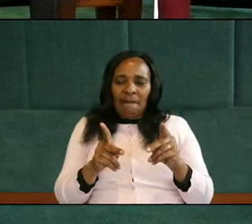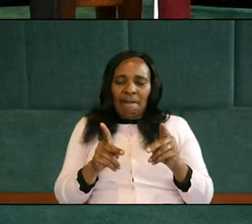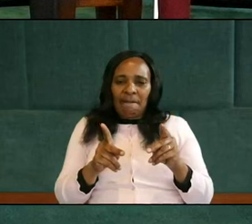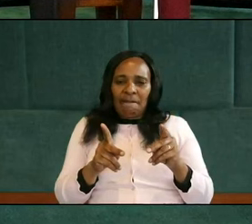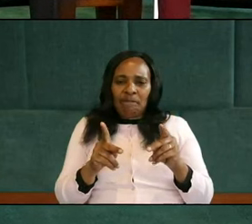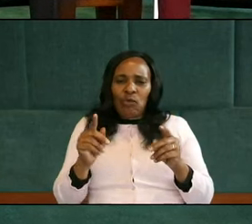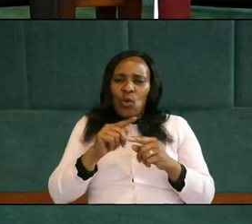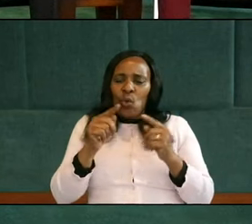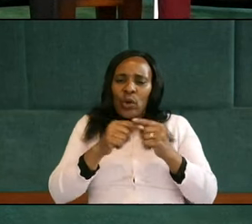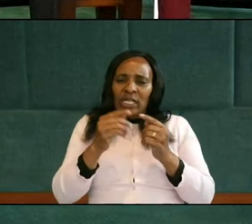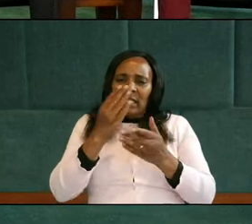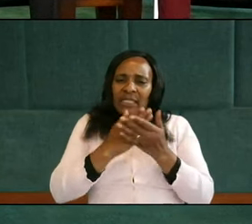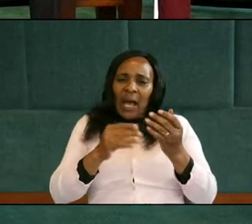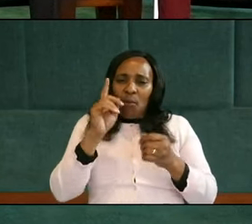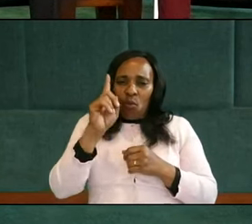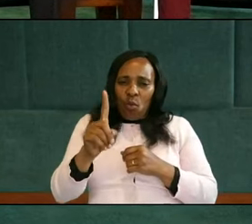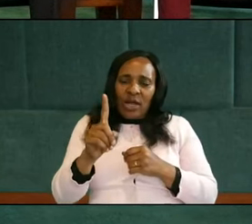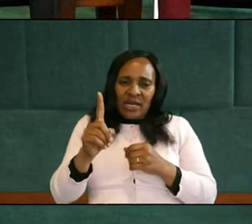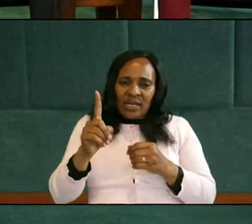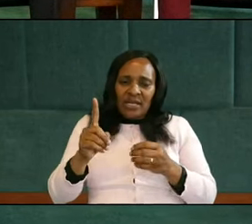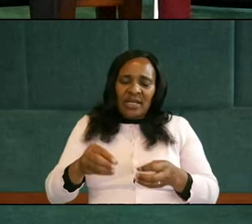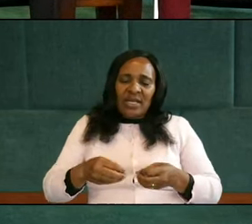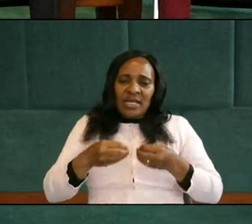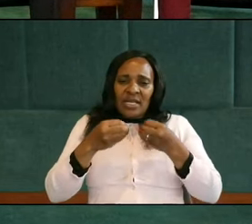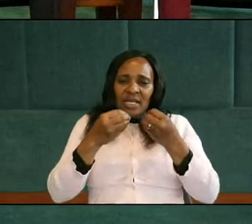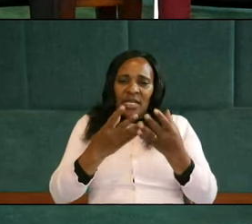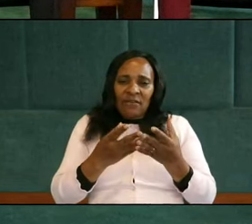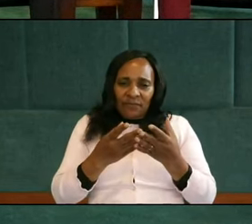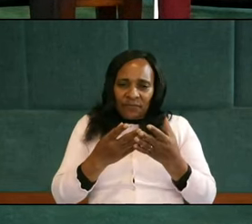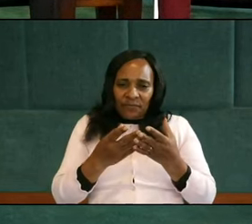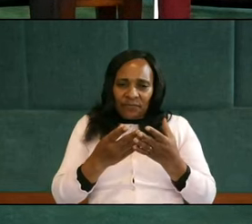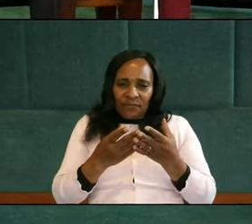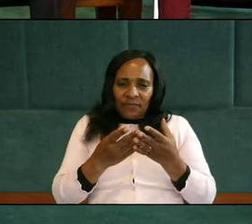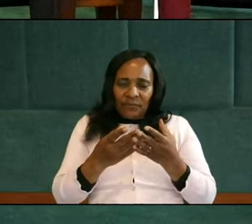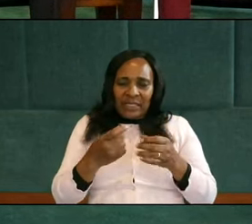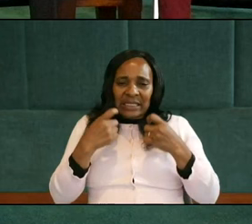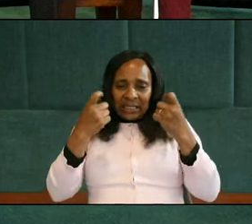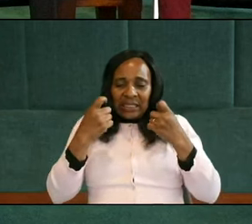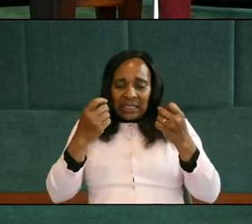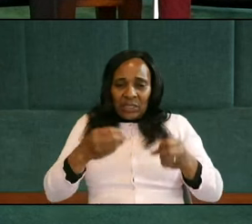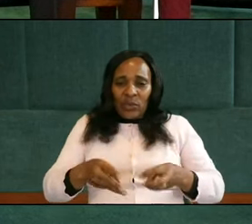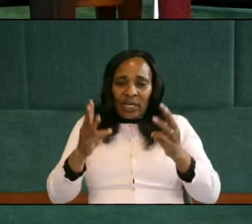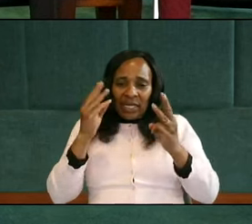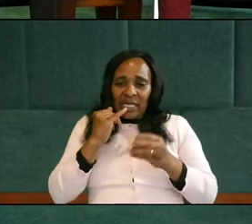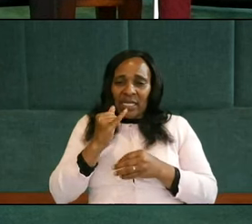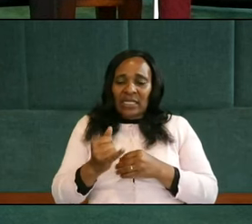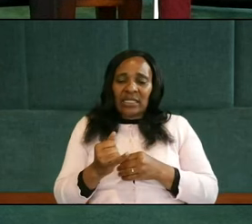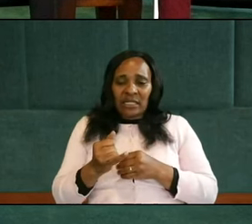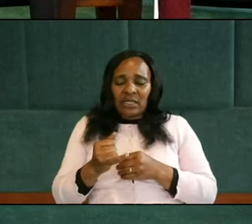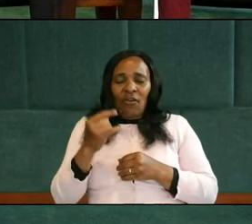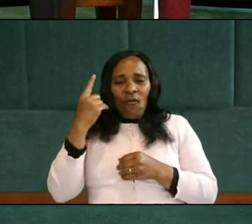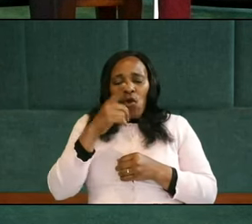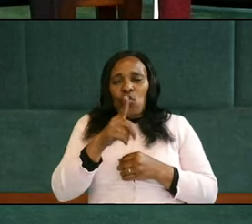when someone gives you your sin the way it is, for you to accept it. And